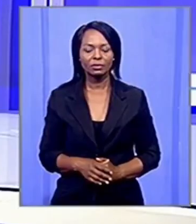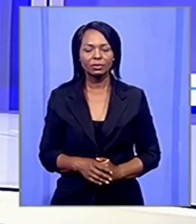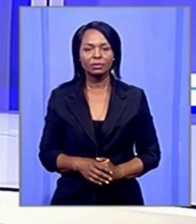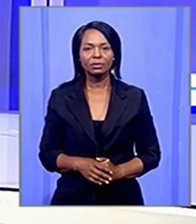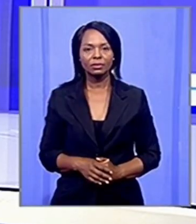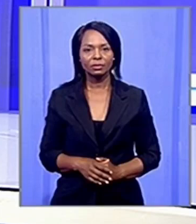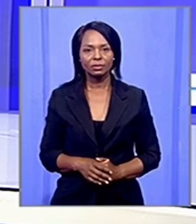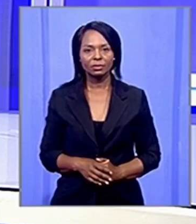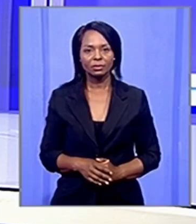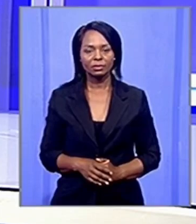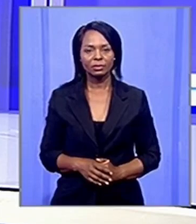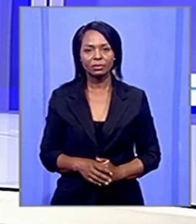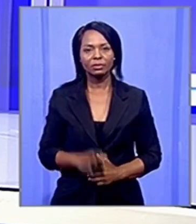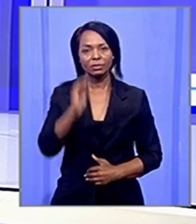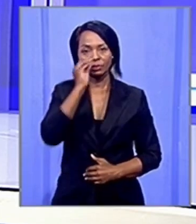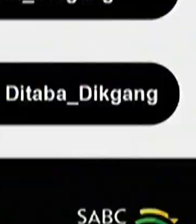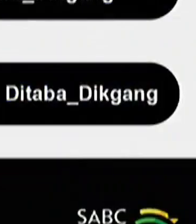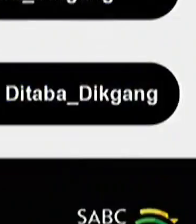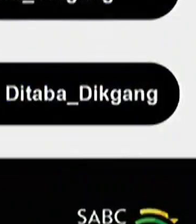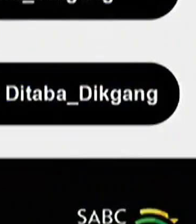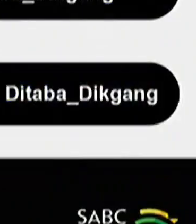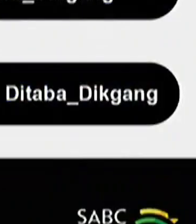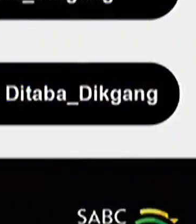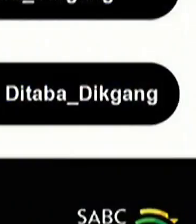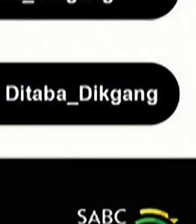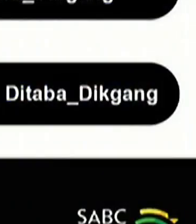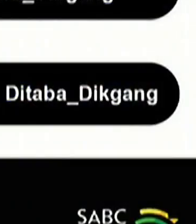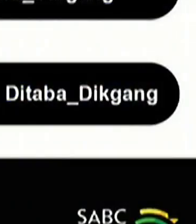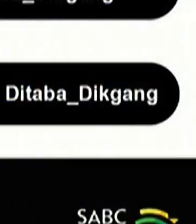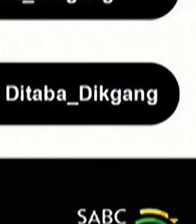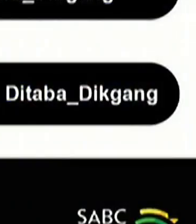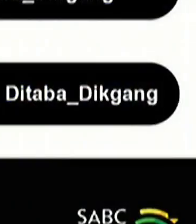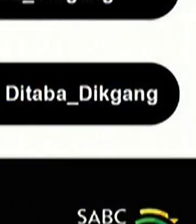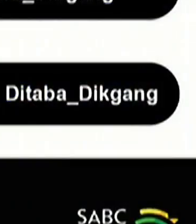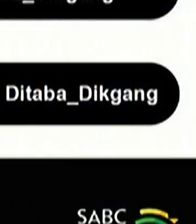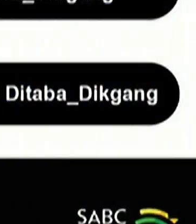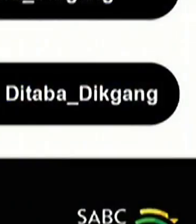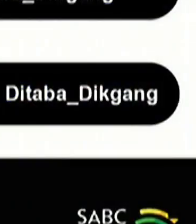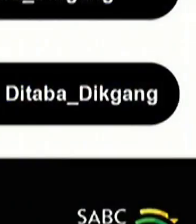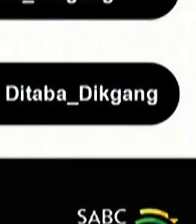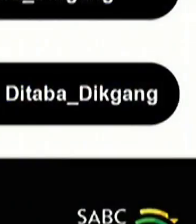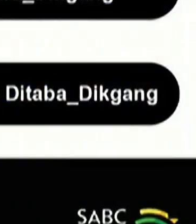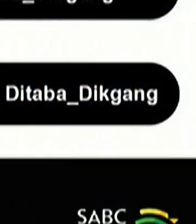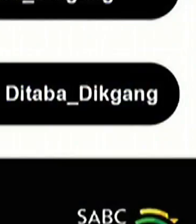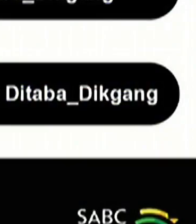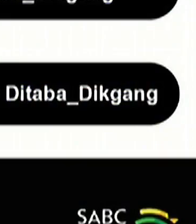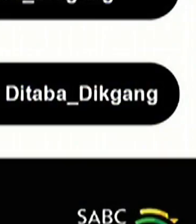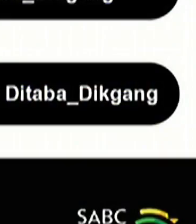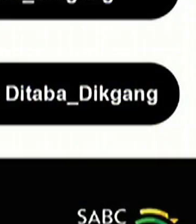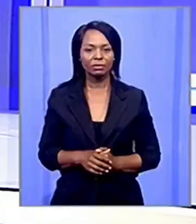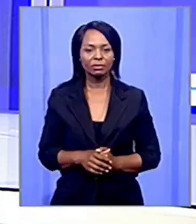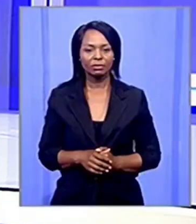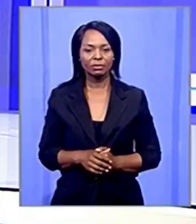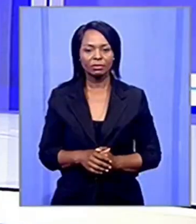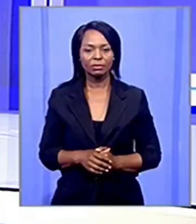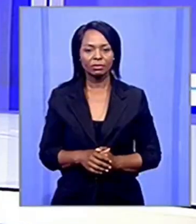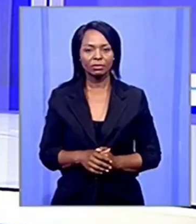Mogaetsho o gakologela gore kgaso eno ya dikgang o ka e fitlhela gape mo mafaratlhatlheng a bobegakgang a farologaneng.